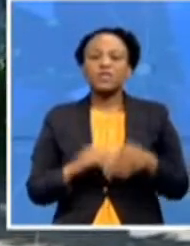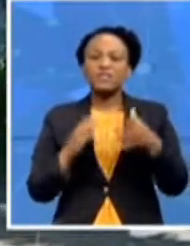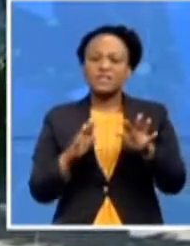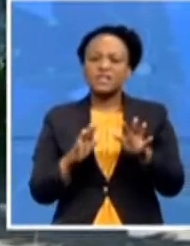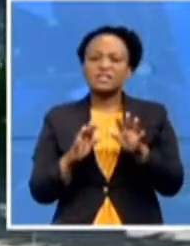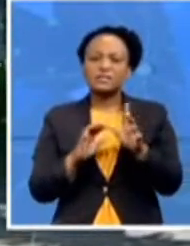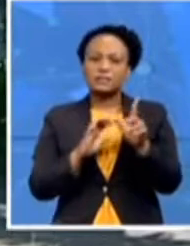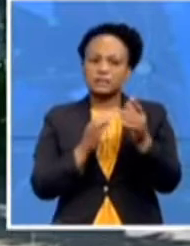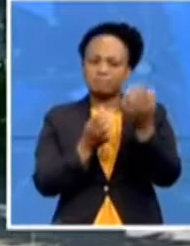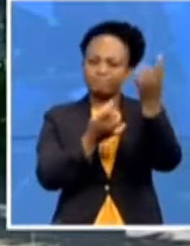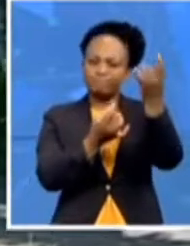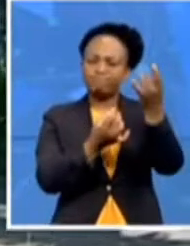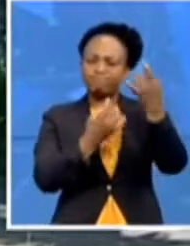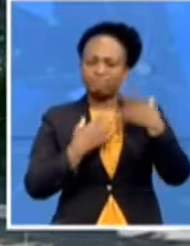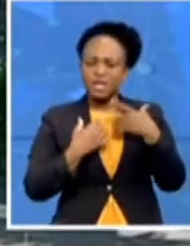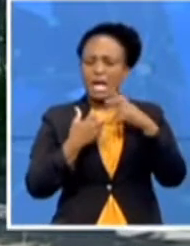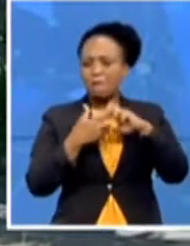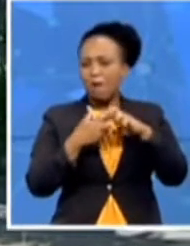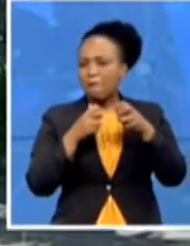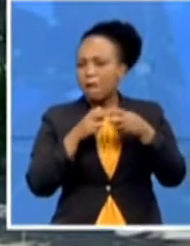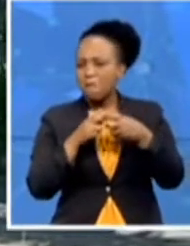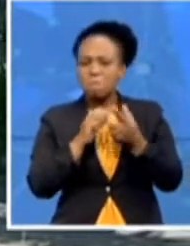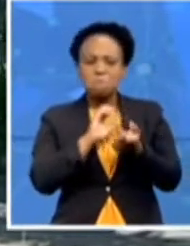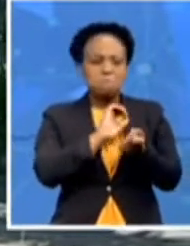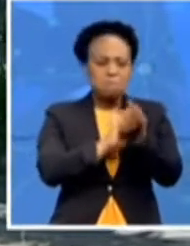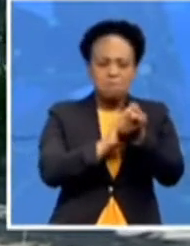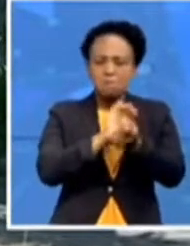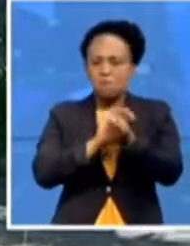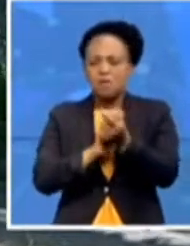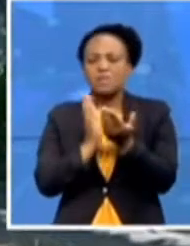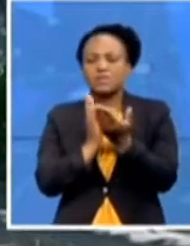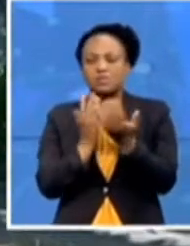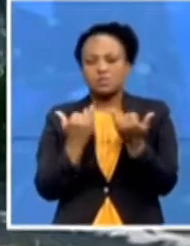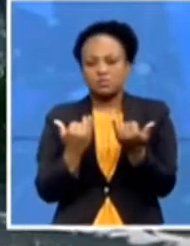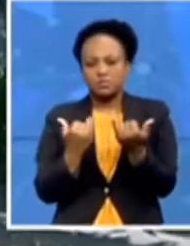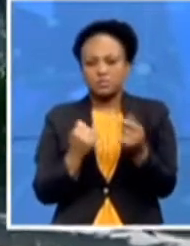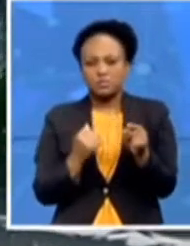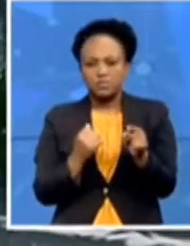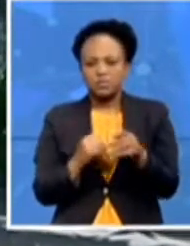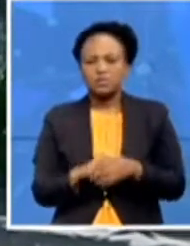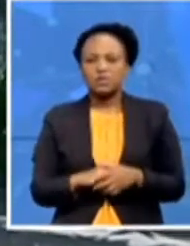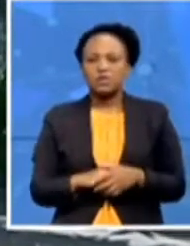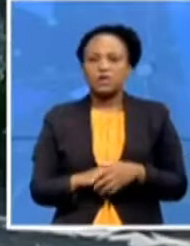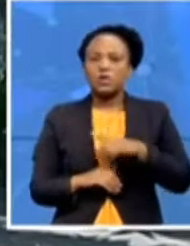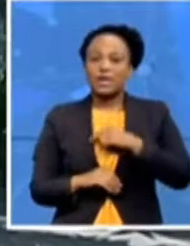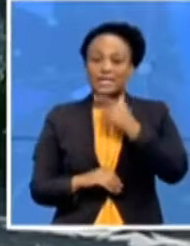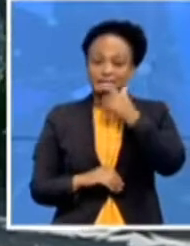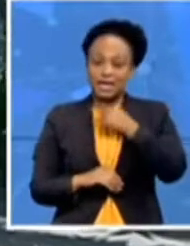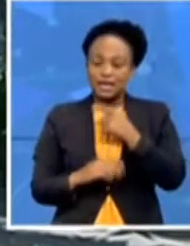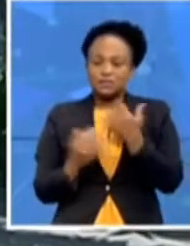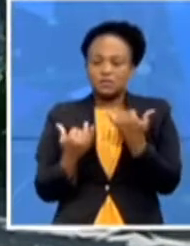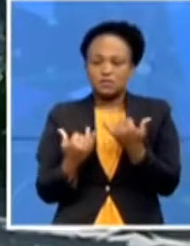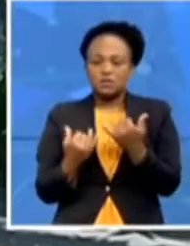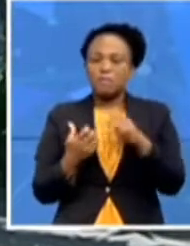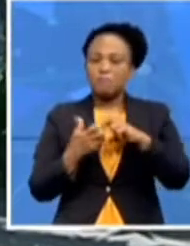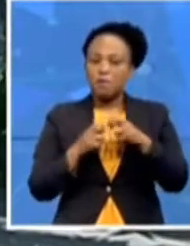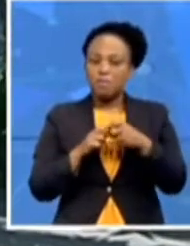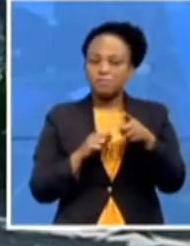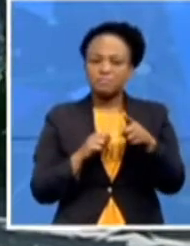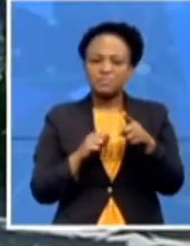the school is facing at the moment. And what's very, very sad is that these problems are not unique to the school. We see it at